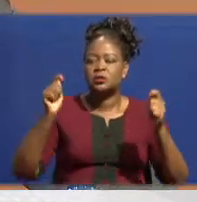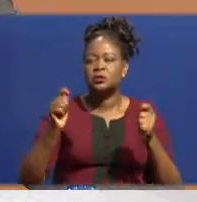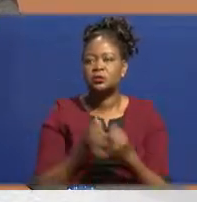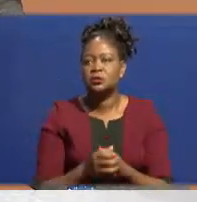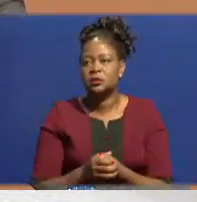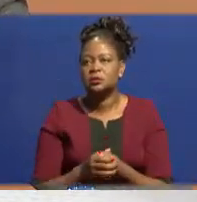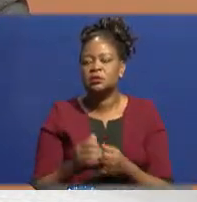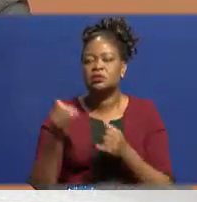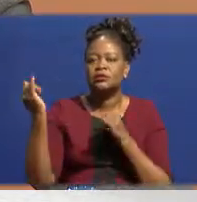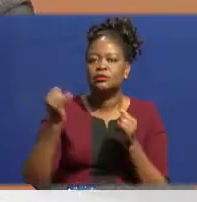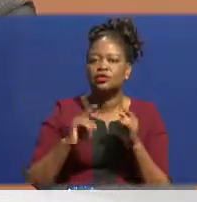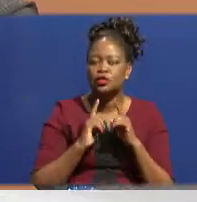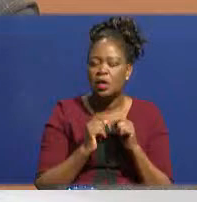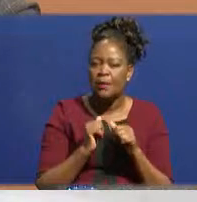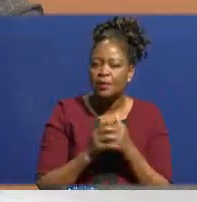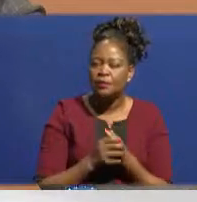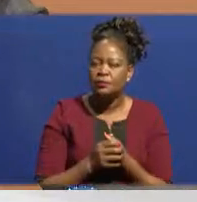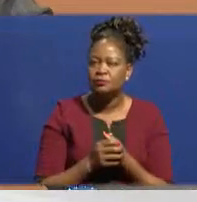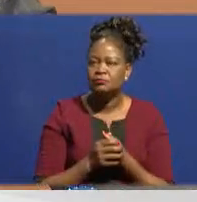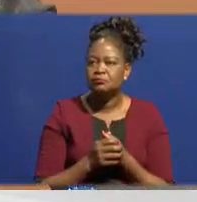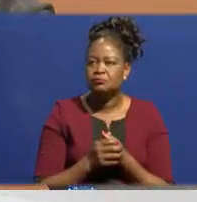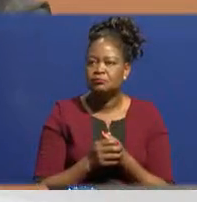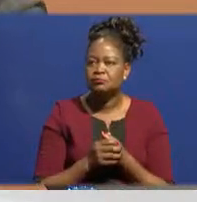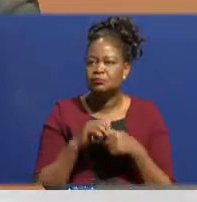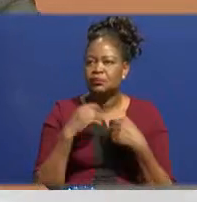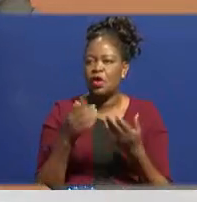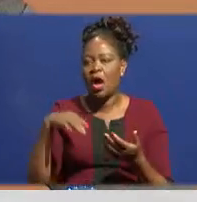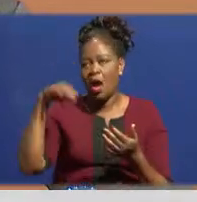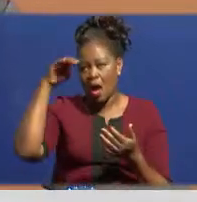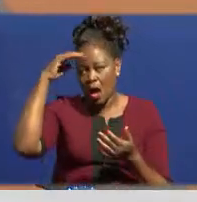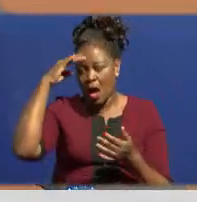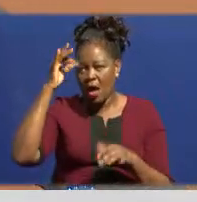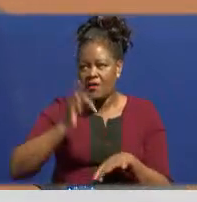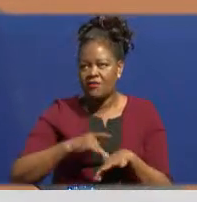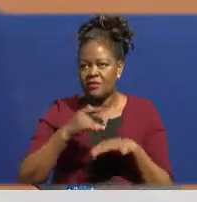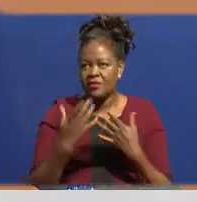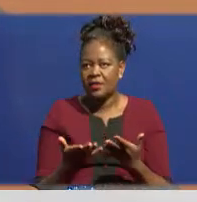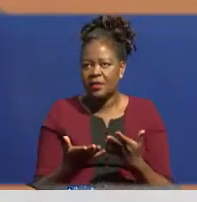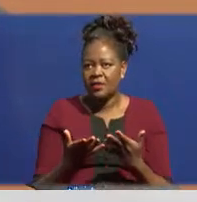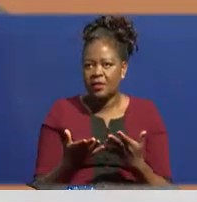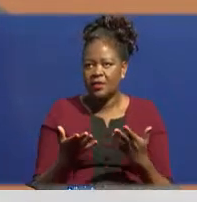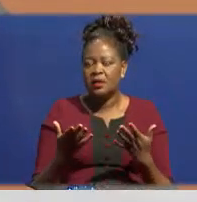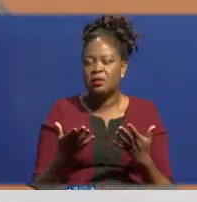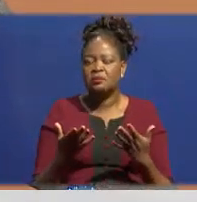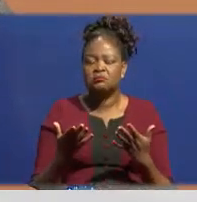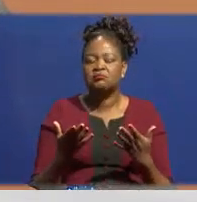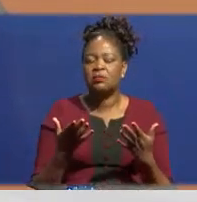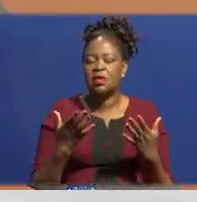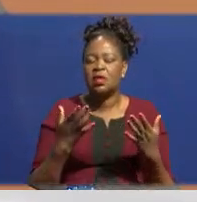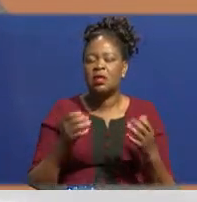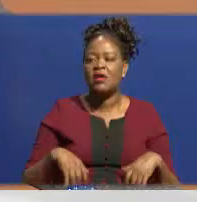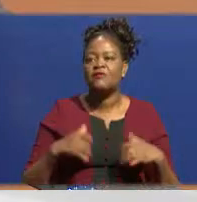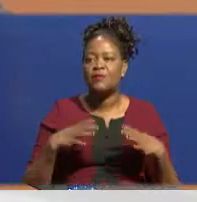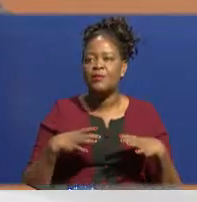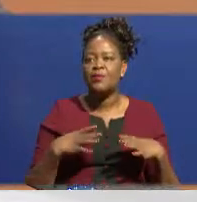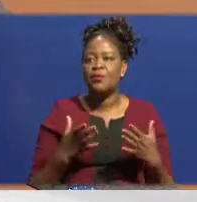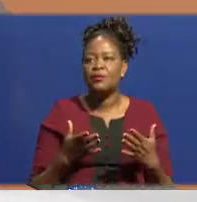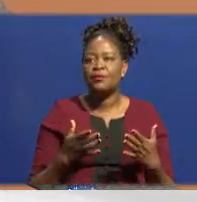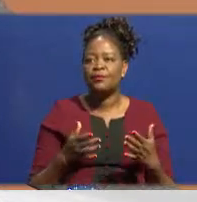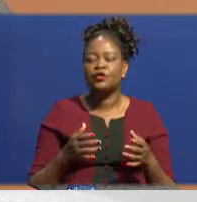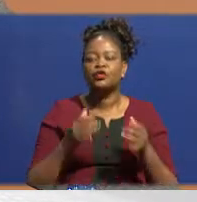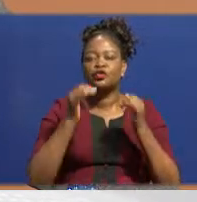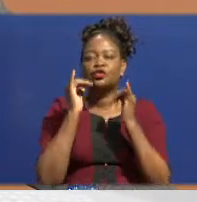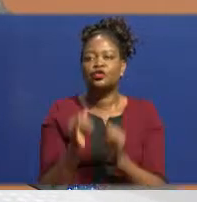the doctor's strike. Yeah. You invited me to discuss, there's a time we're discussing alcohol and the effect on it in the lives of people. Mm-hmm. Now, it is always a brand new